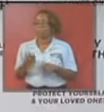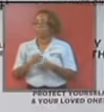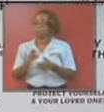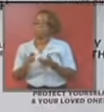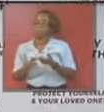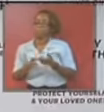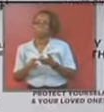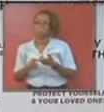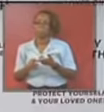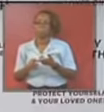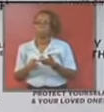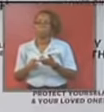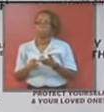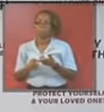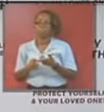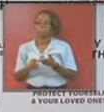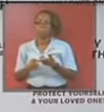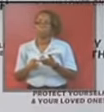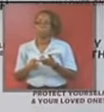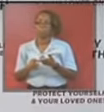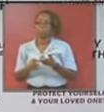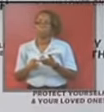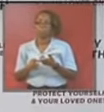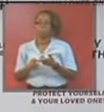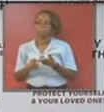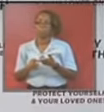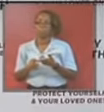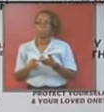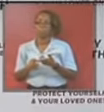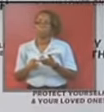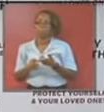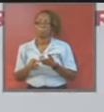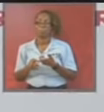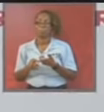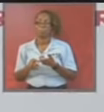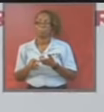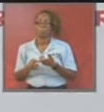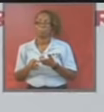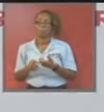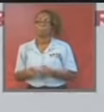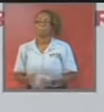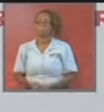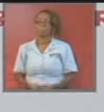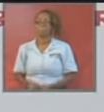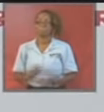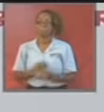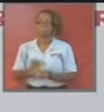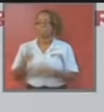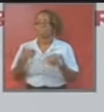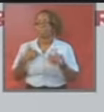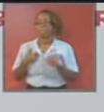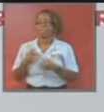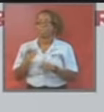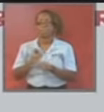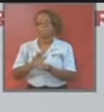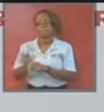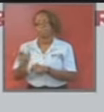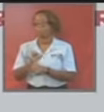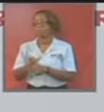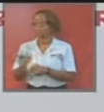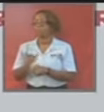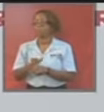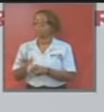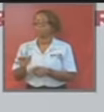don't think there's enough. When Professor Carrington was on, she would have gone into detail. There's not enough evidence as yet to say that someone that